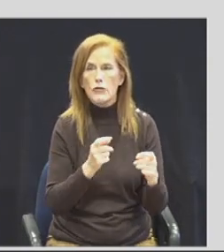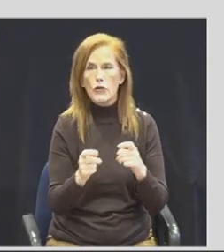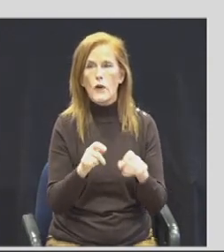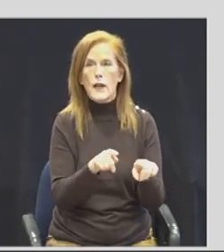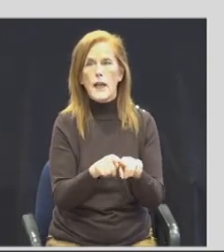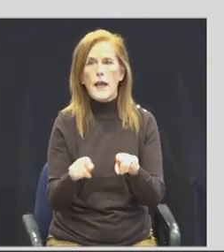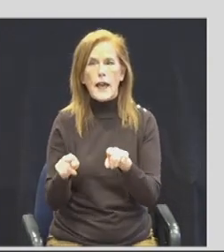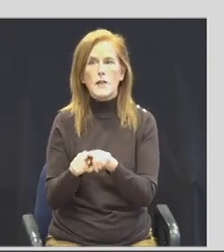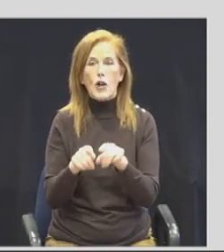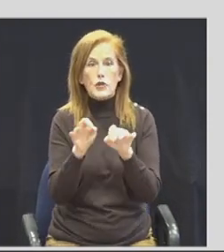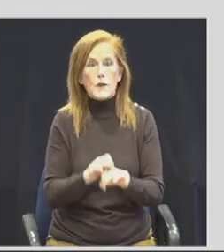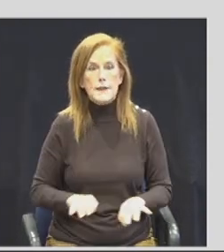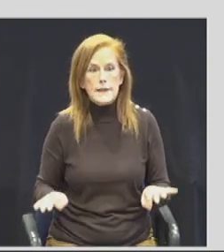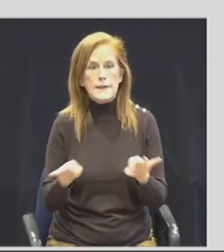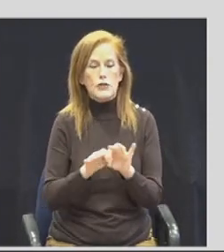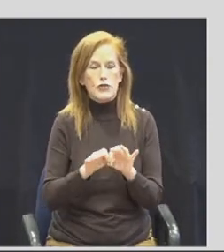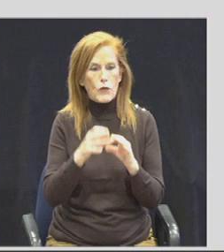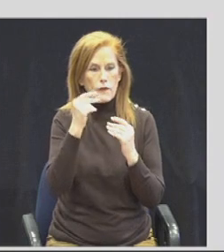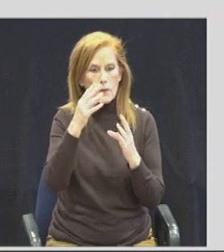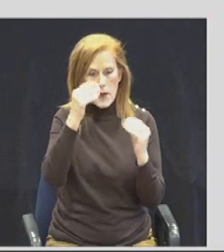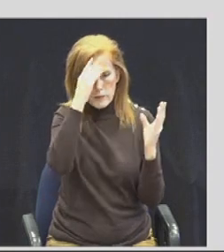essential public health information.